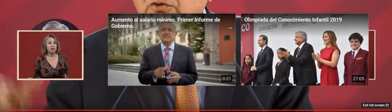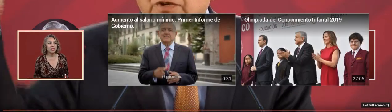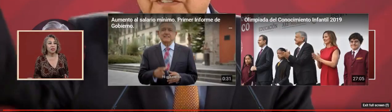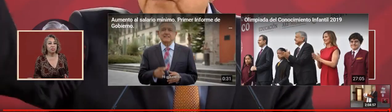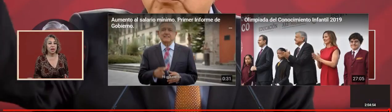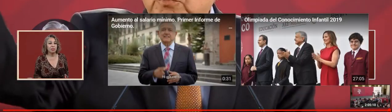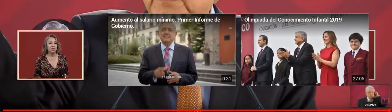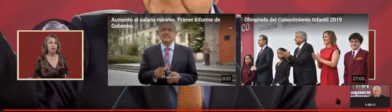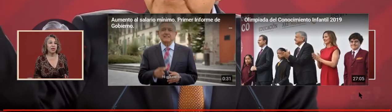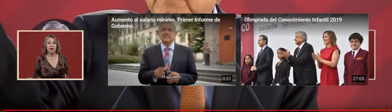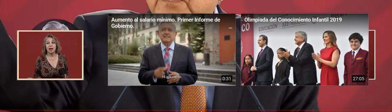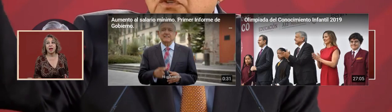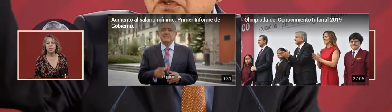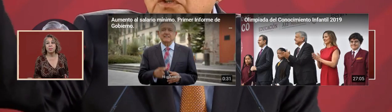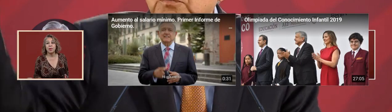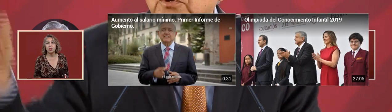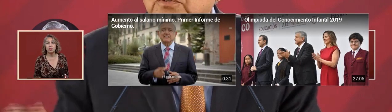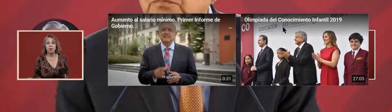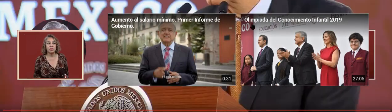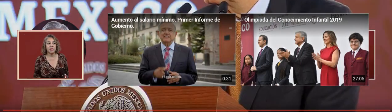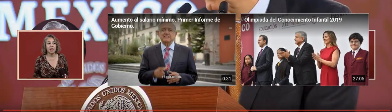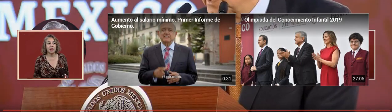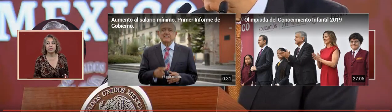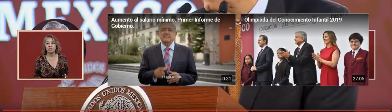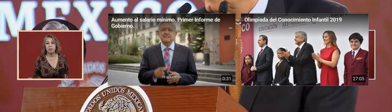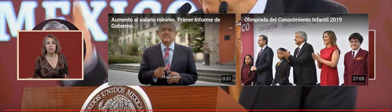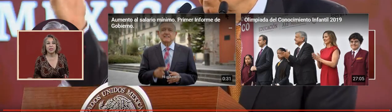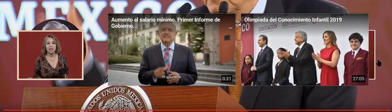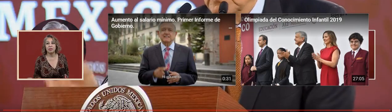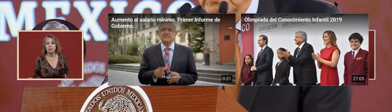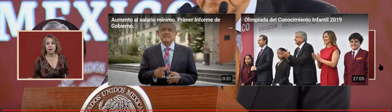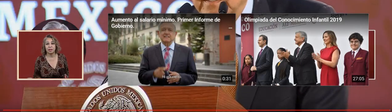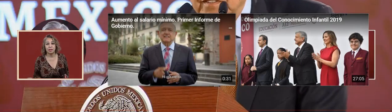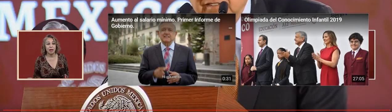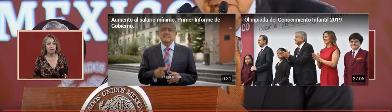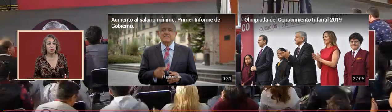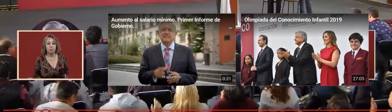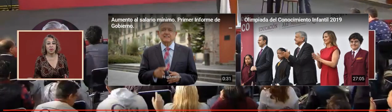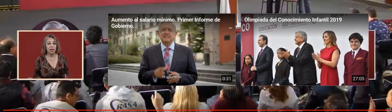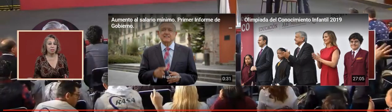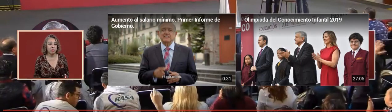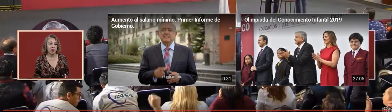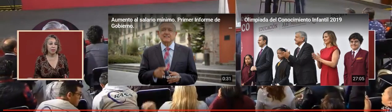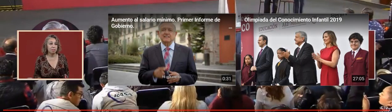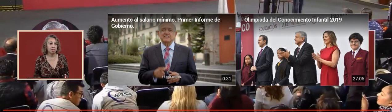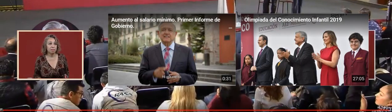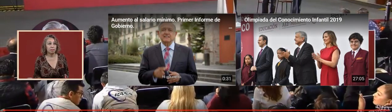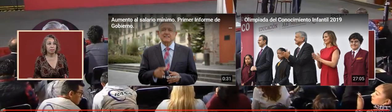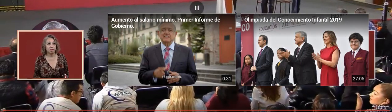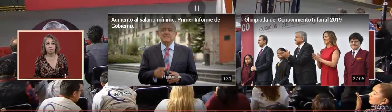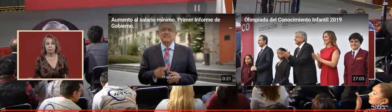not going, but I'm going. I'm going to be well represented by Marcelo Ebrard. Muchas gracias. I won't. Okay, bye.